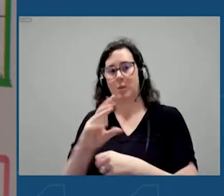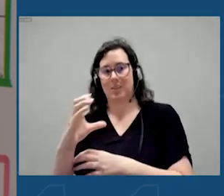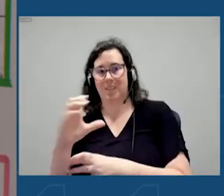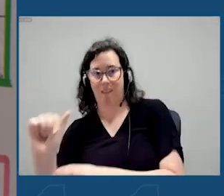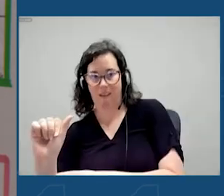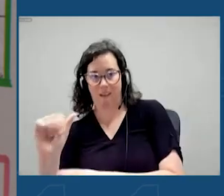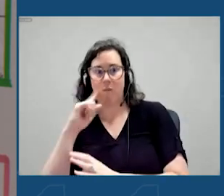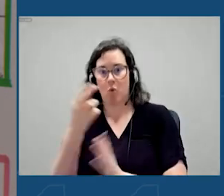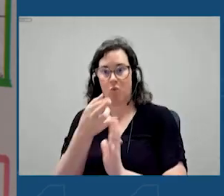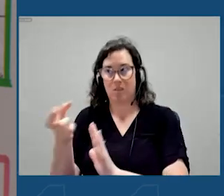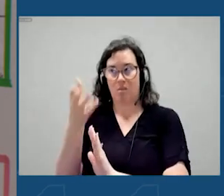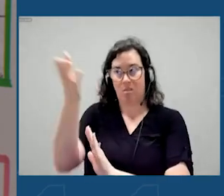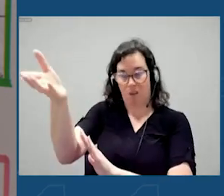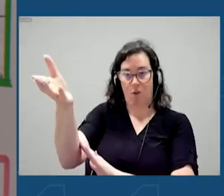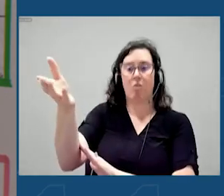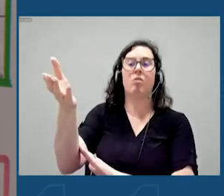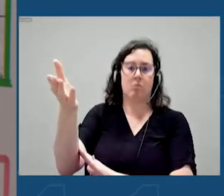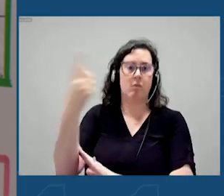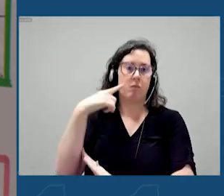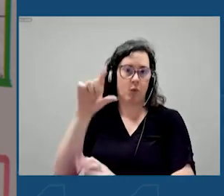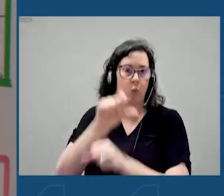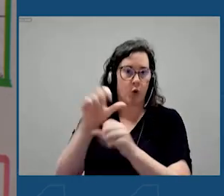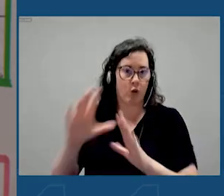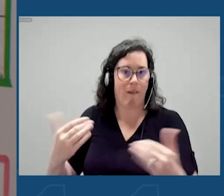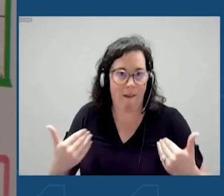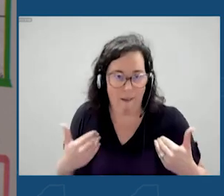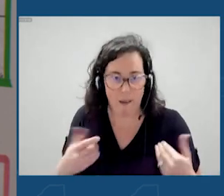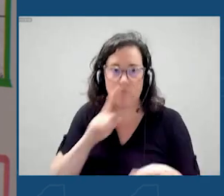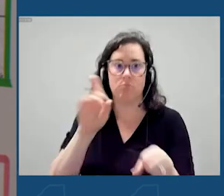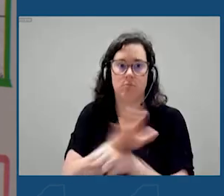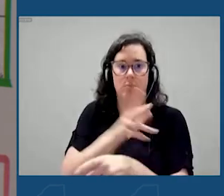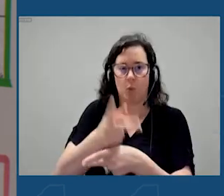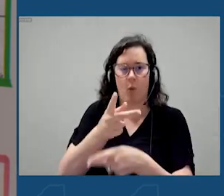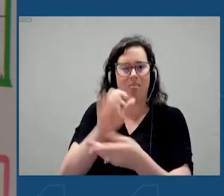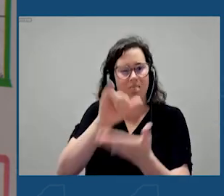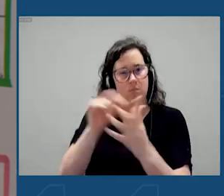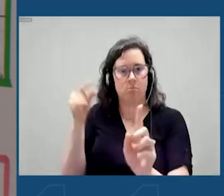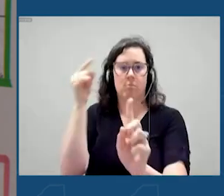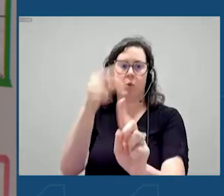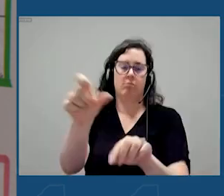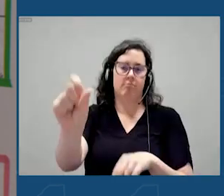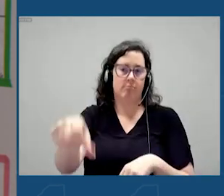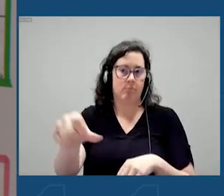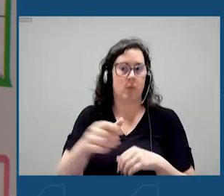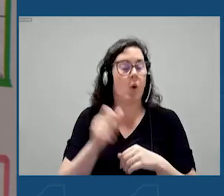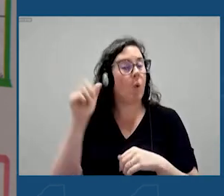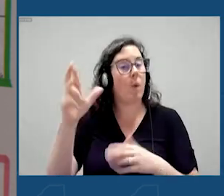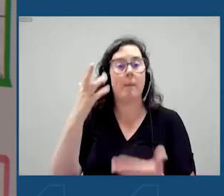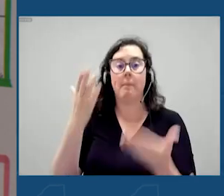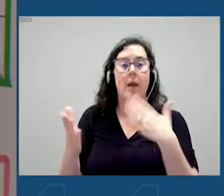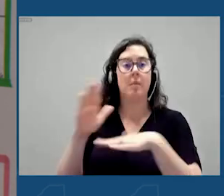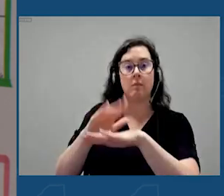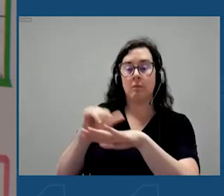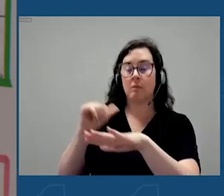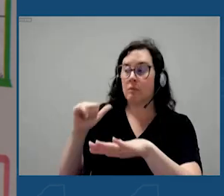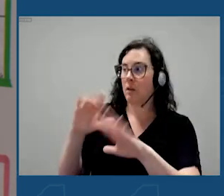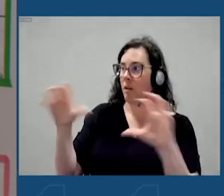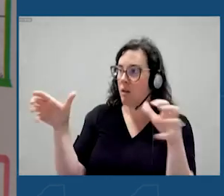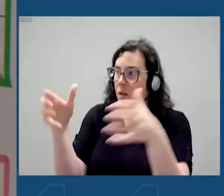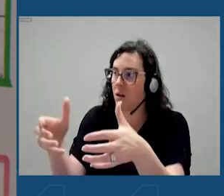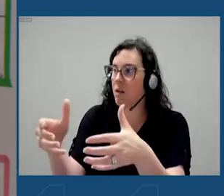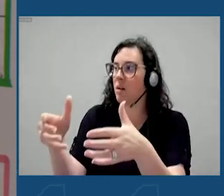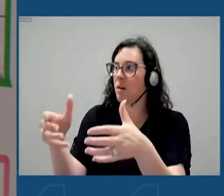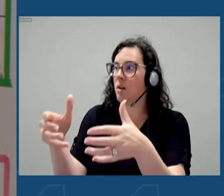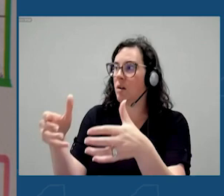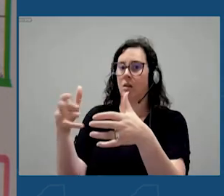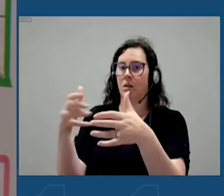for employees to be able to have childcare. That's what I'm talking about. Or calling on others to form a consortium or downtown business